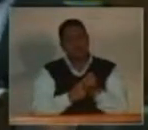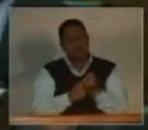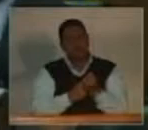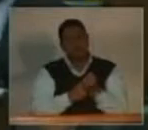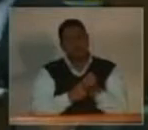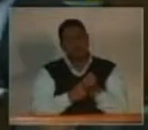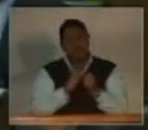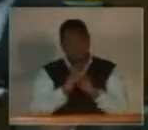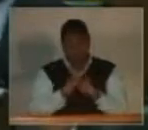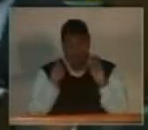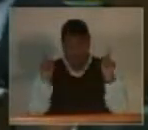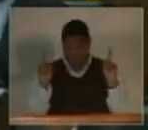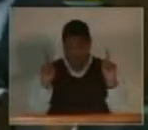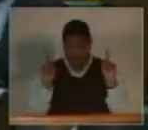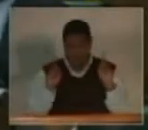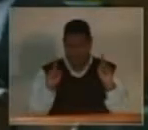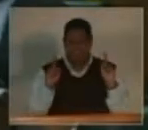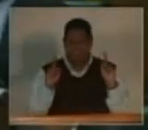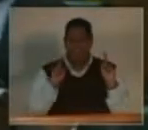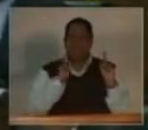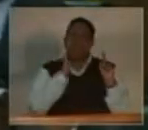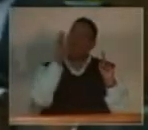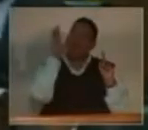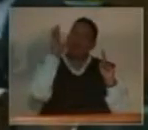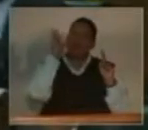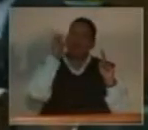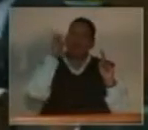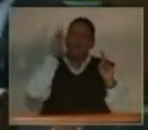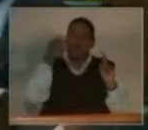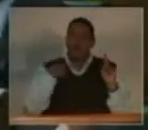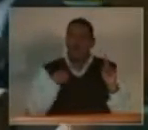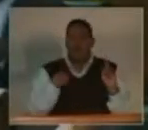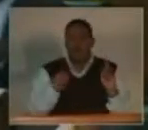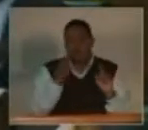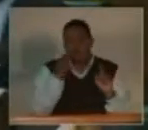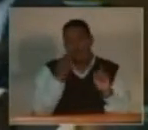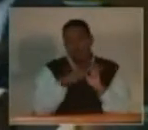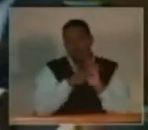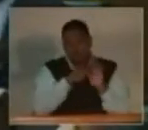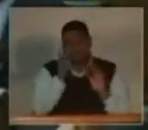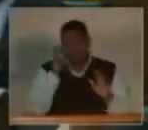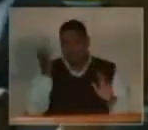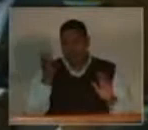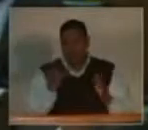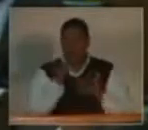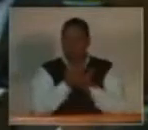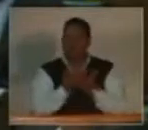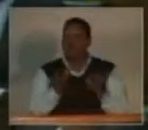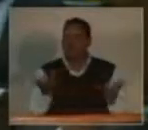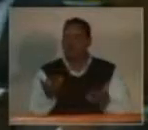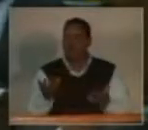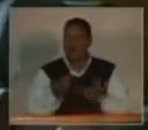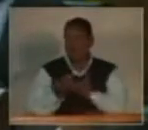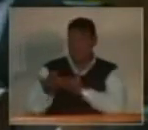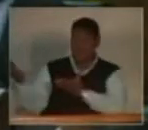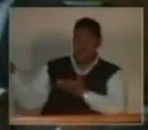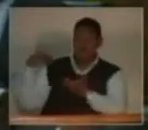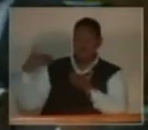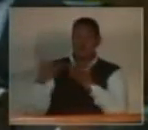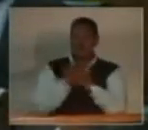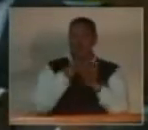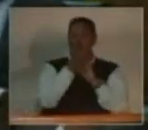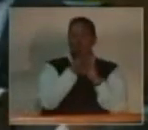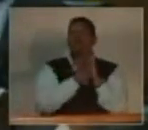Of course, Mr. Speaker, there will be consequences. The fact of the matter is that even before the new policy